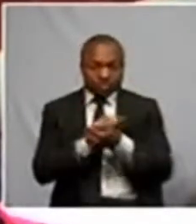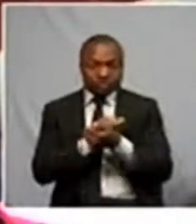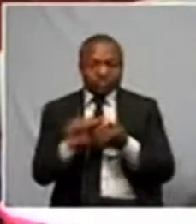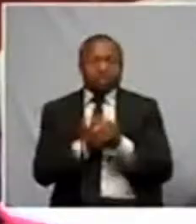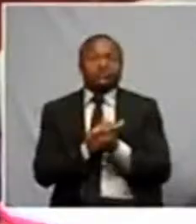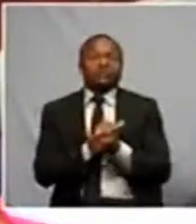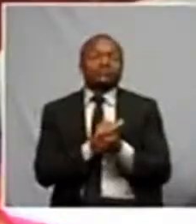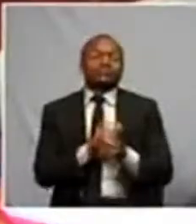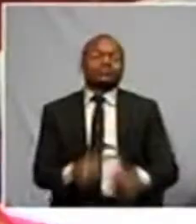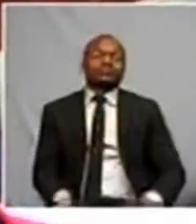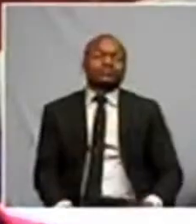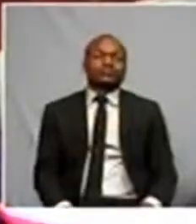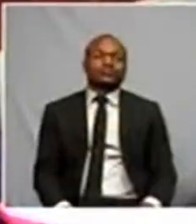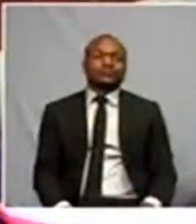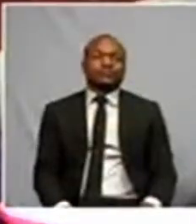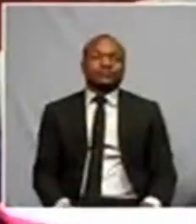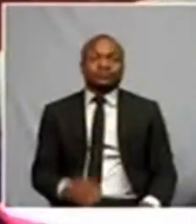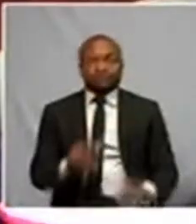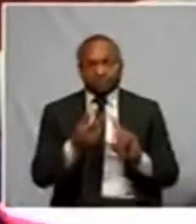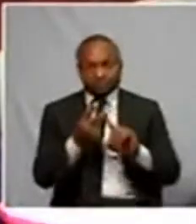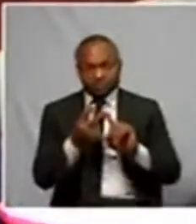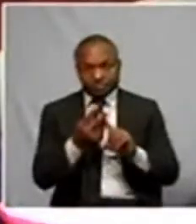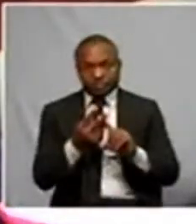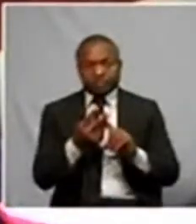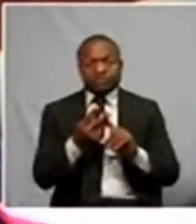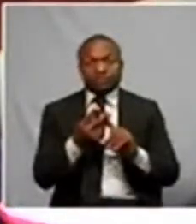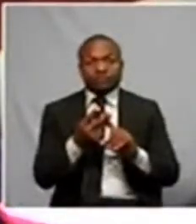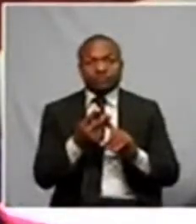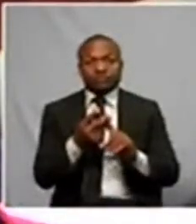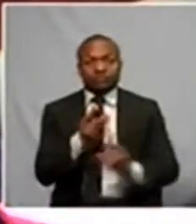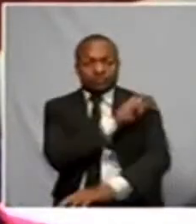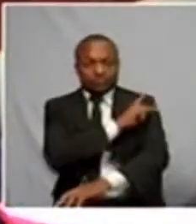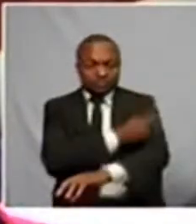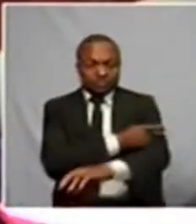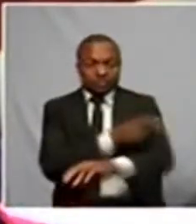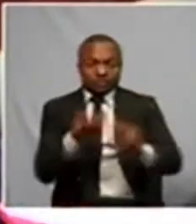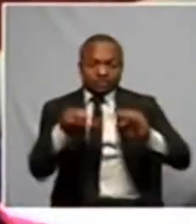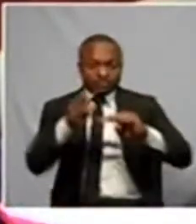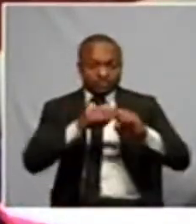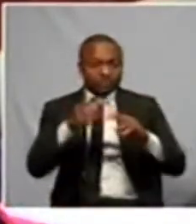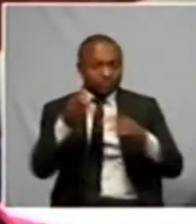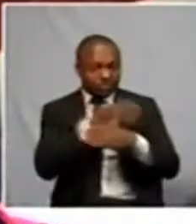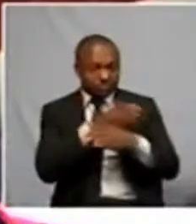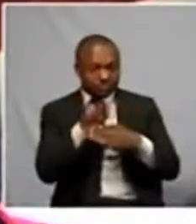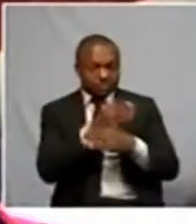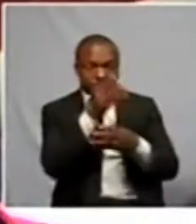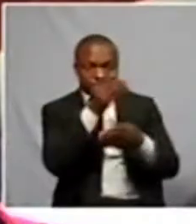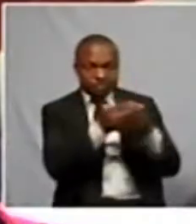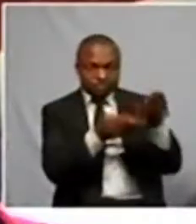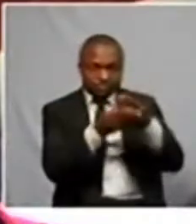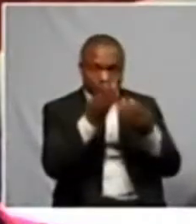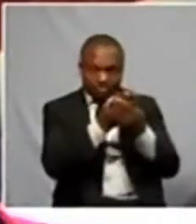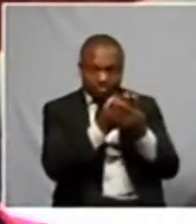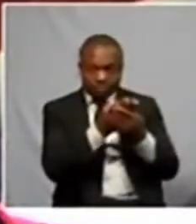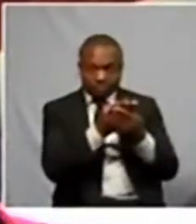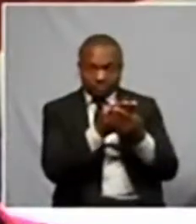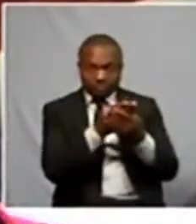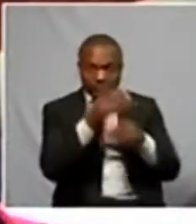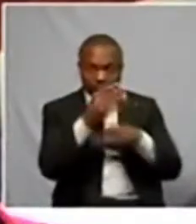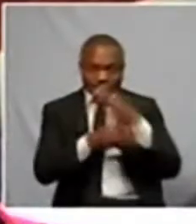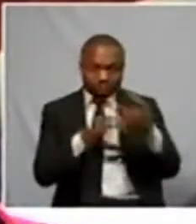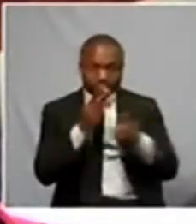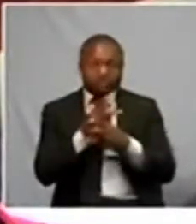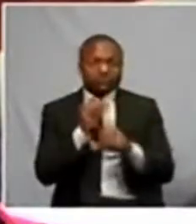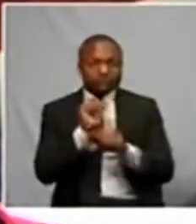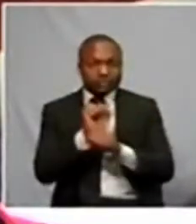dynamics. Second, potential for increased trade. By contributing to the global effort to